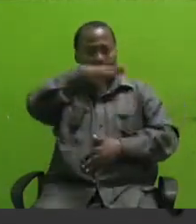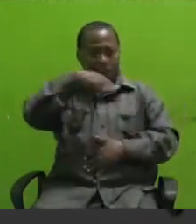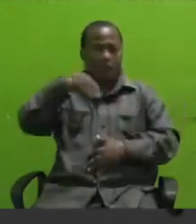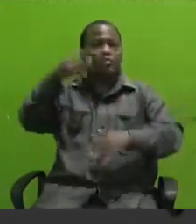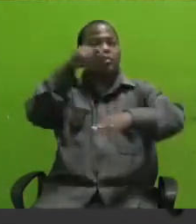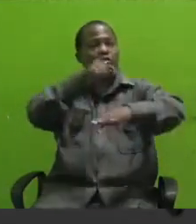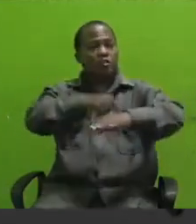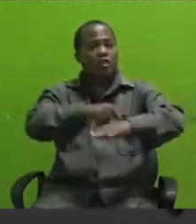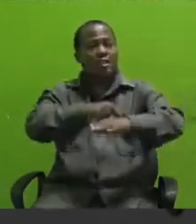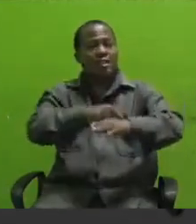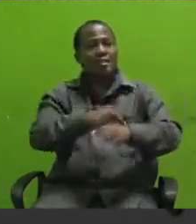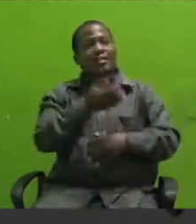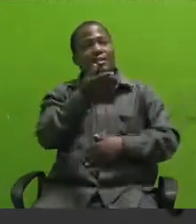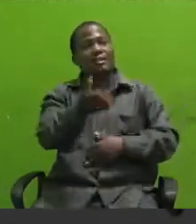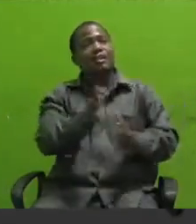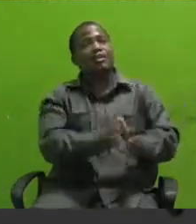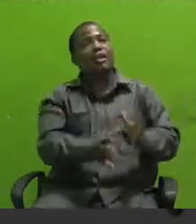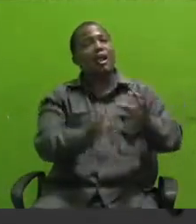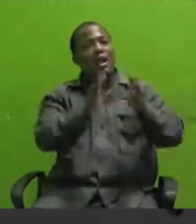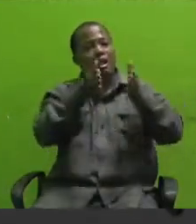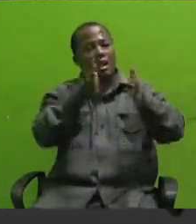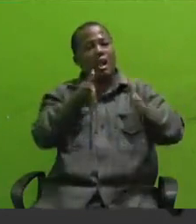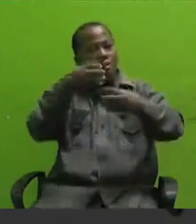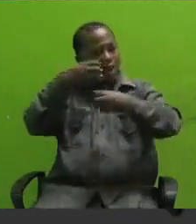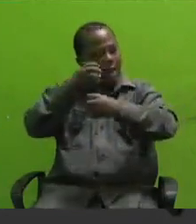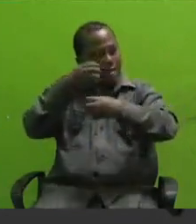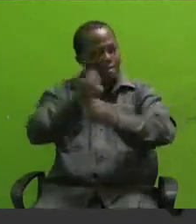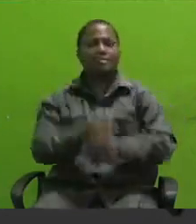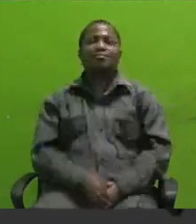especially those used in the laboratory.